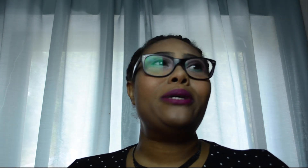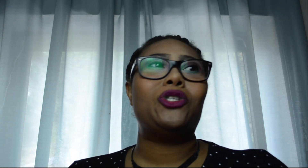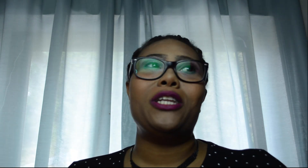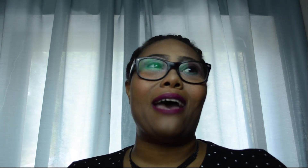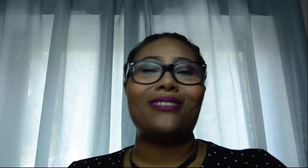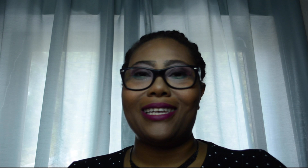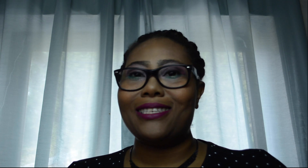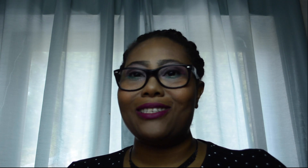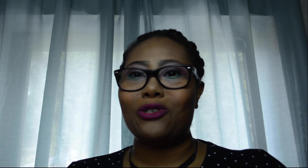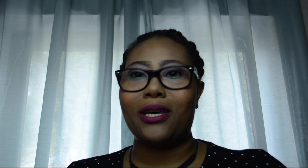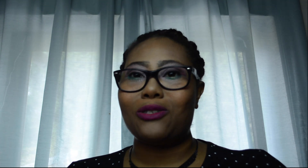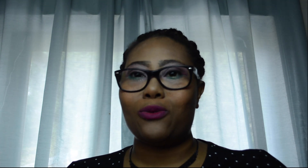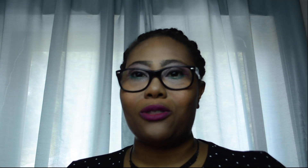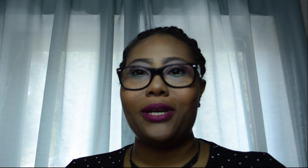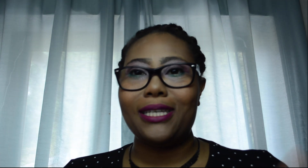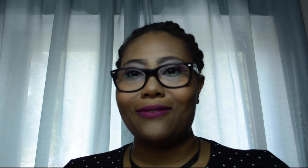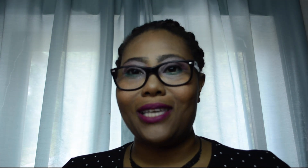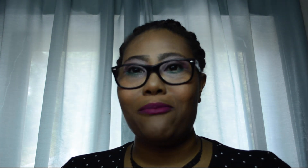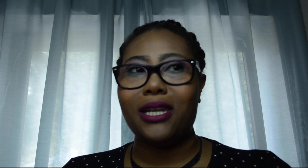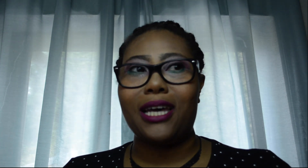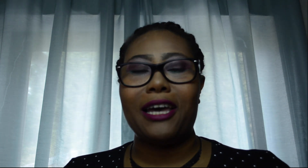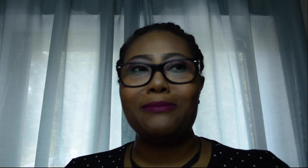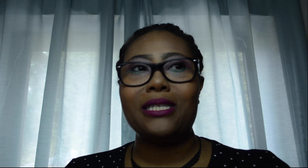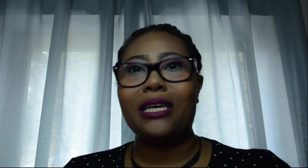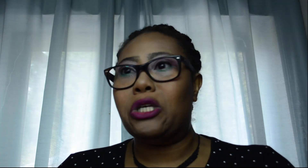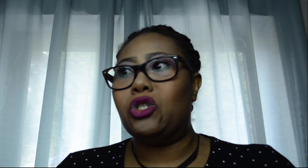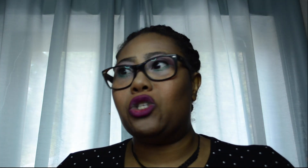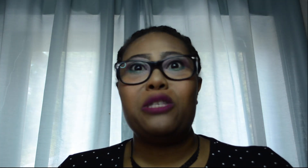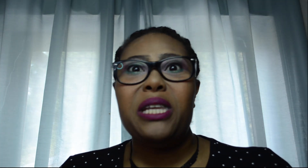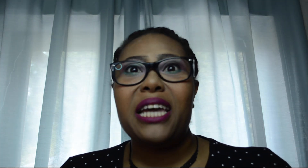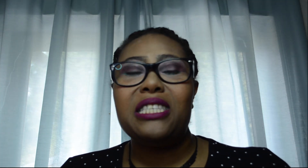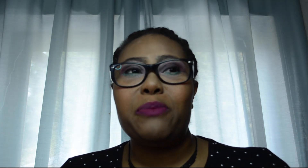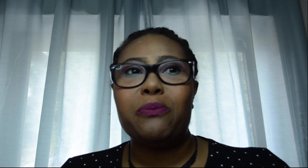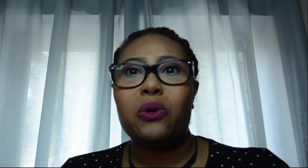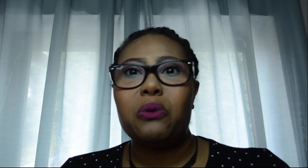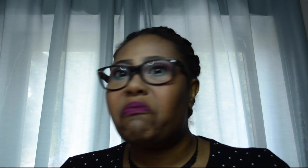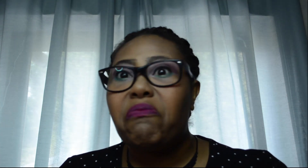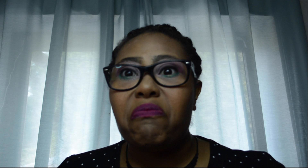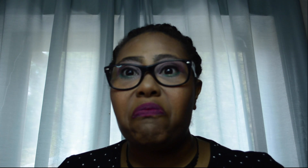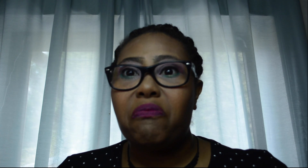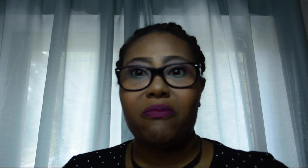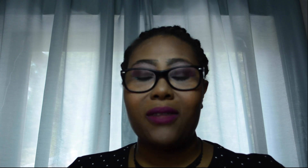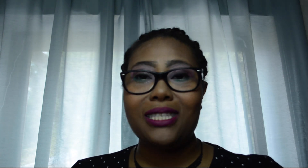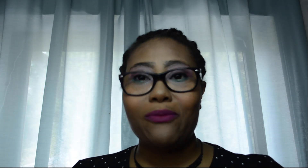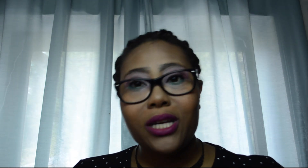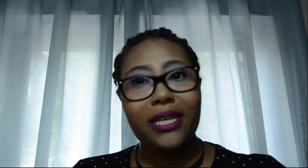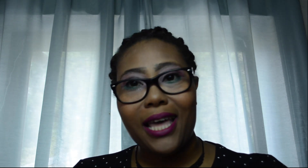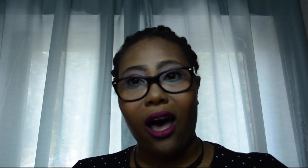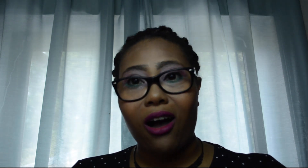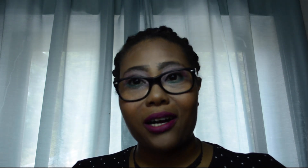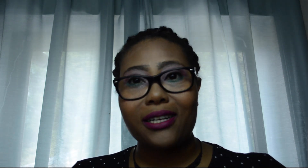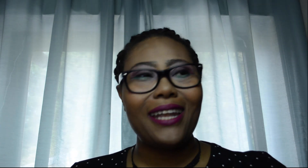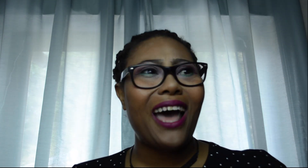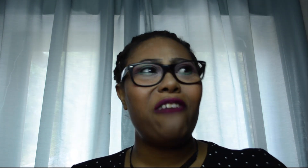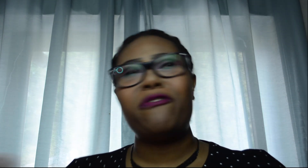feel like we shouldn't have to say this in 2023, as I've said many times. Just be nice to people. Is it really